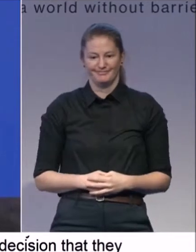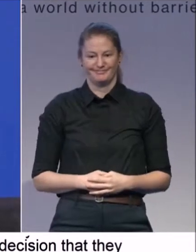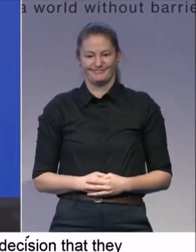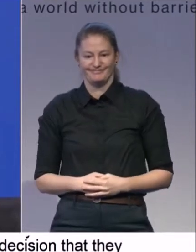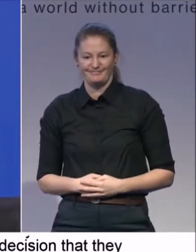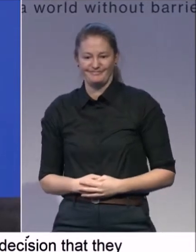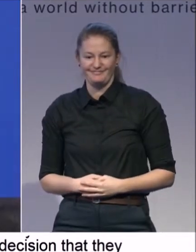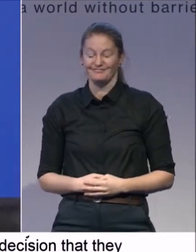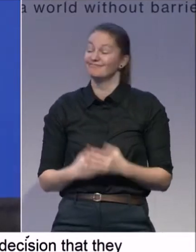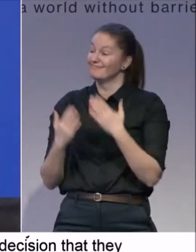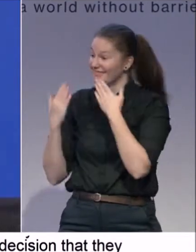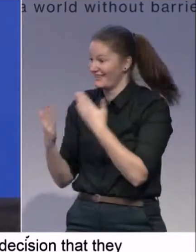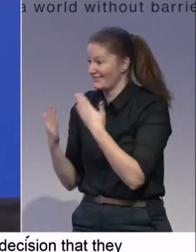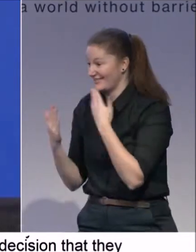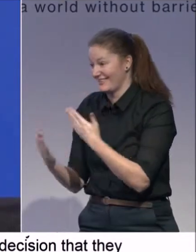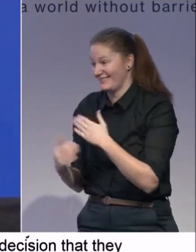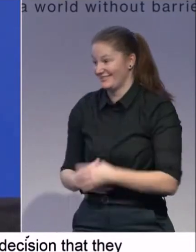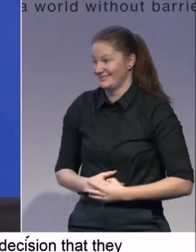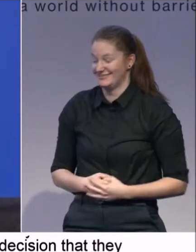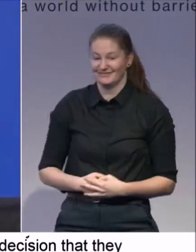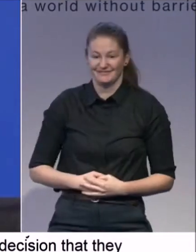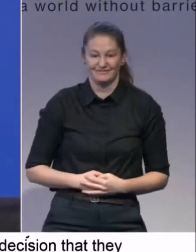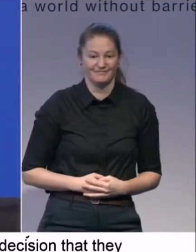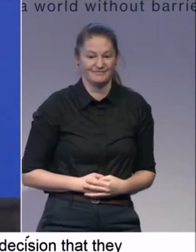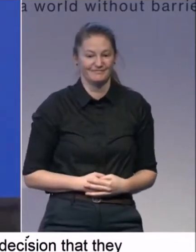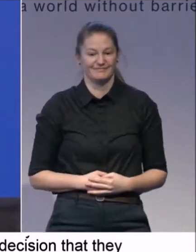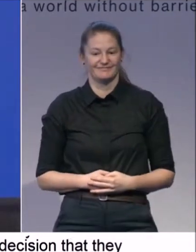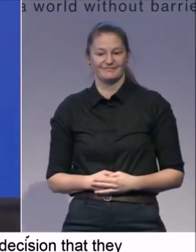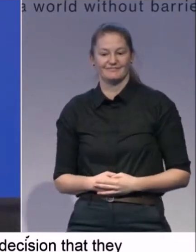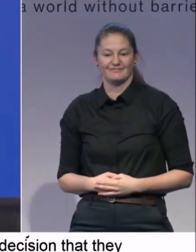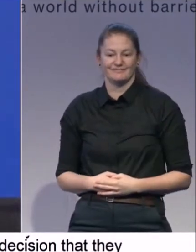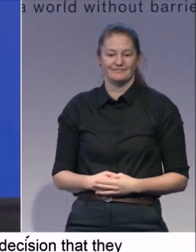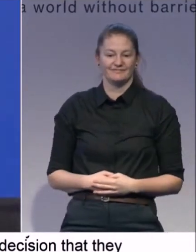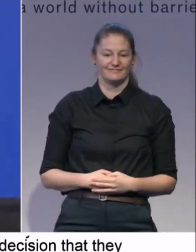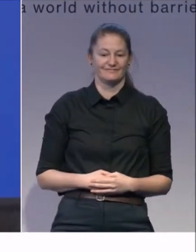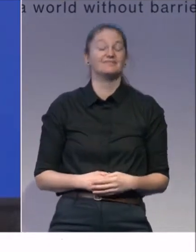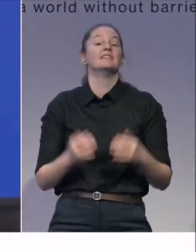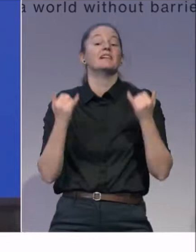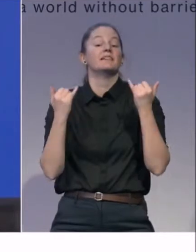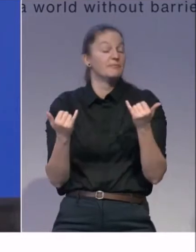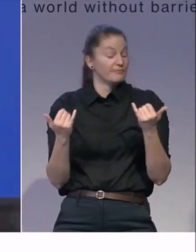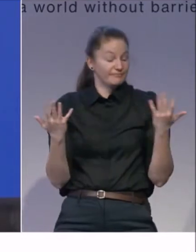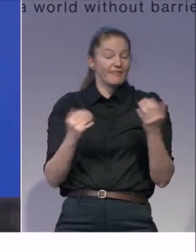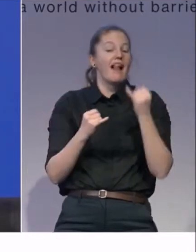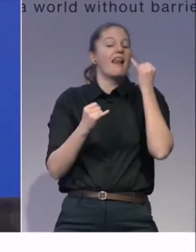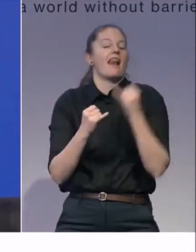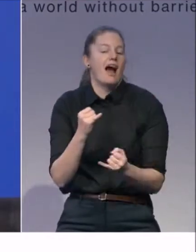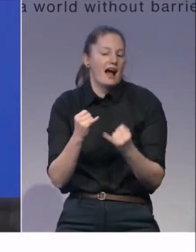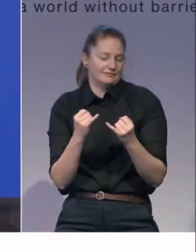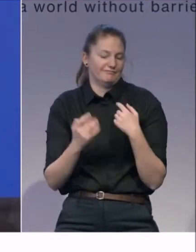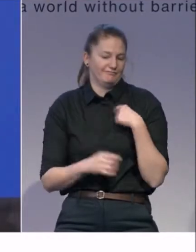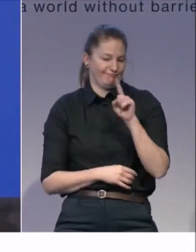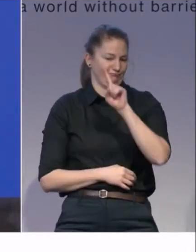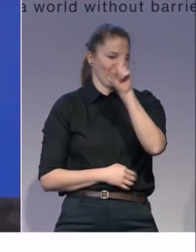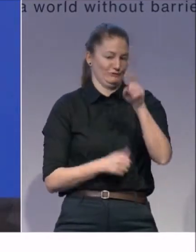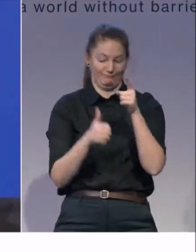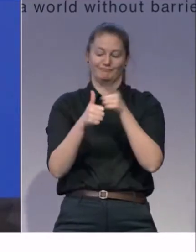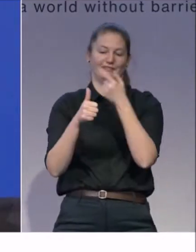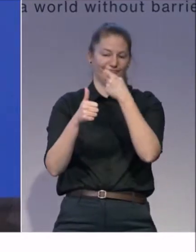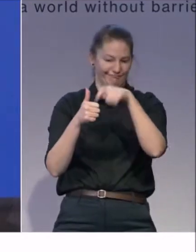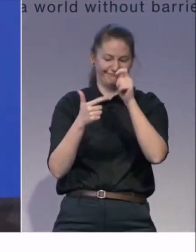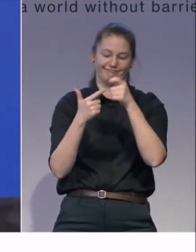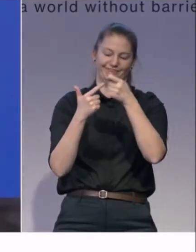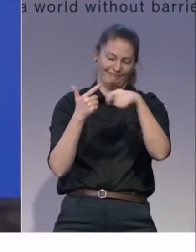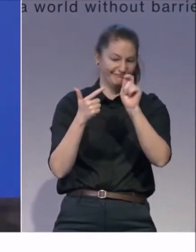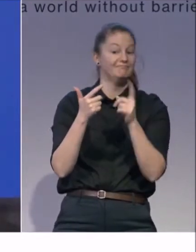Okay, let's start a fun round of questions to the three of you. If you would have